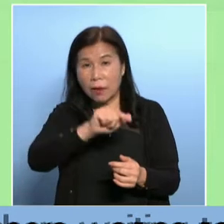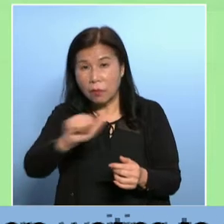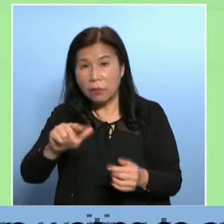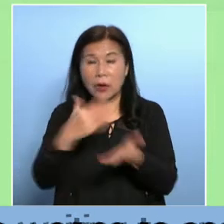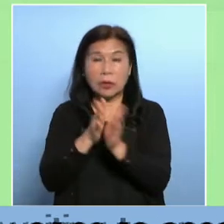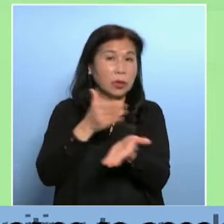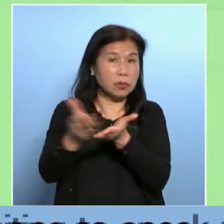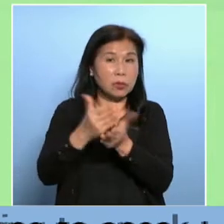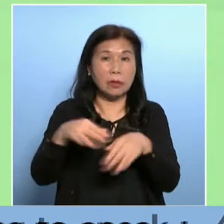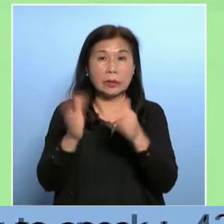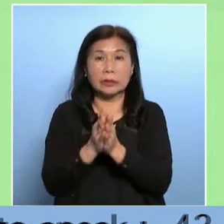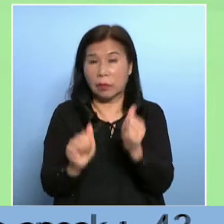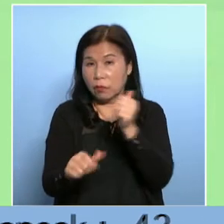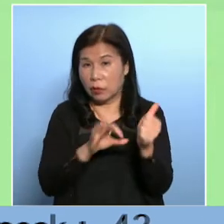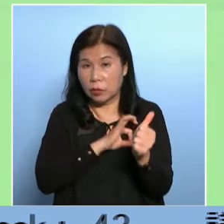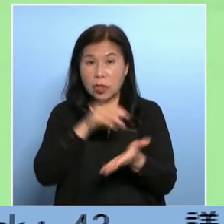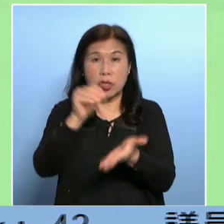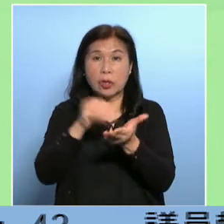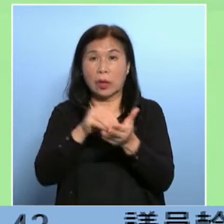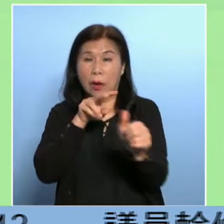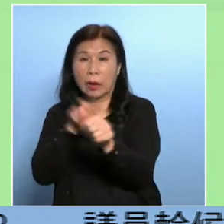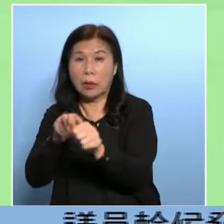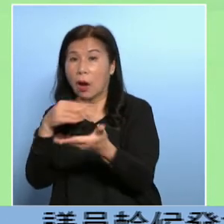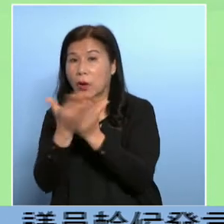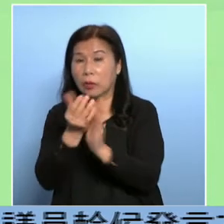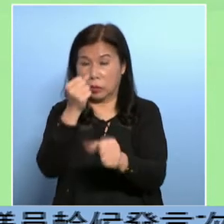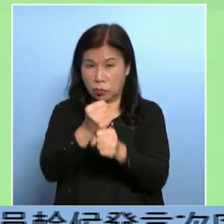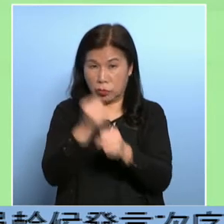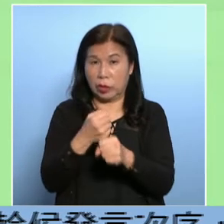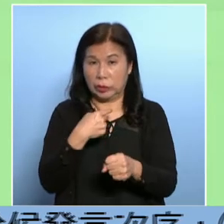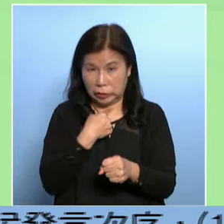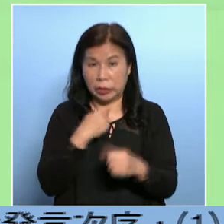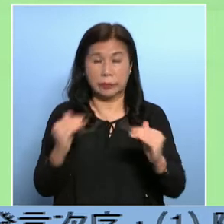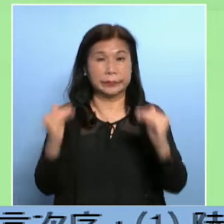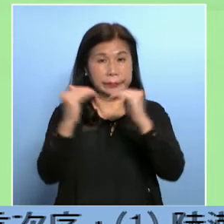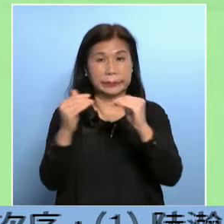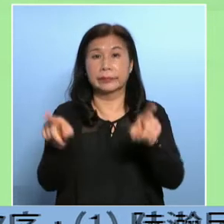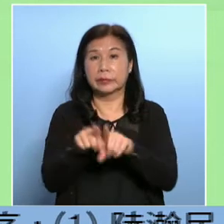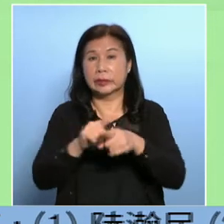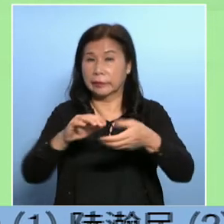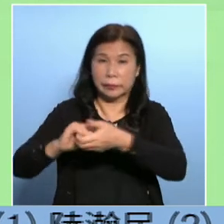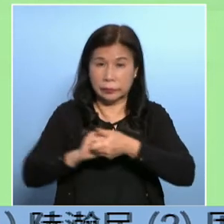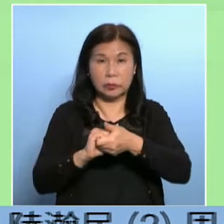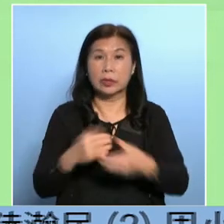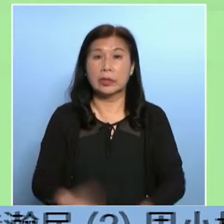steering committee on carbon emissions and decarbonization to supervise the industry